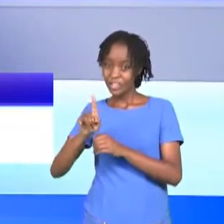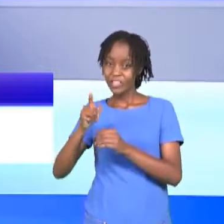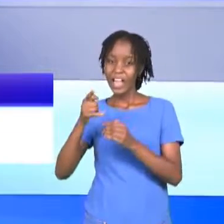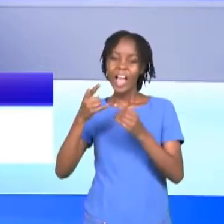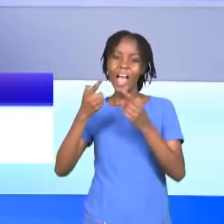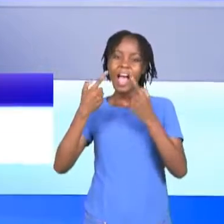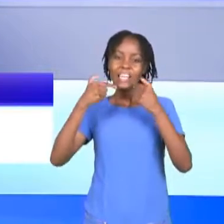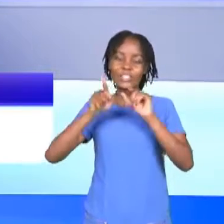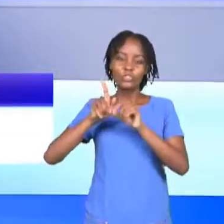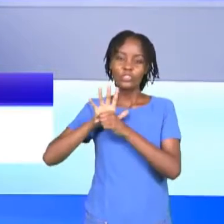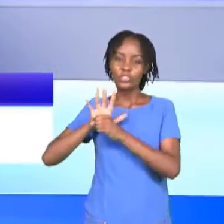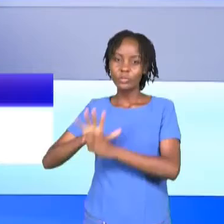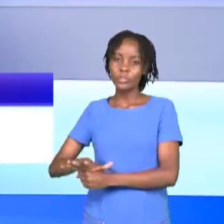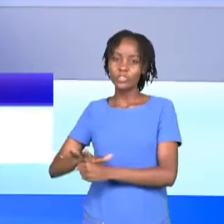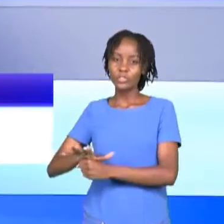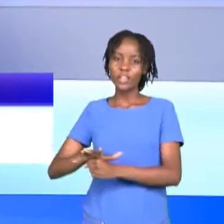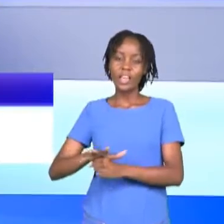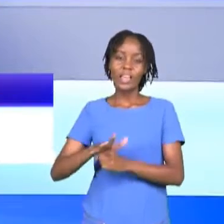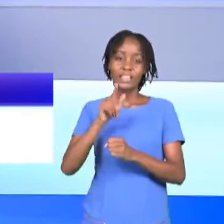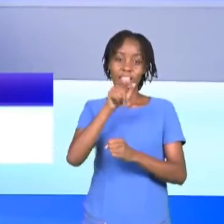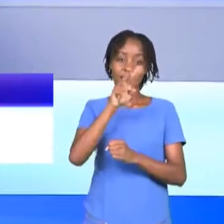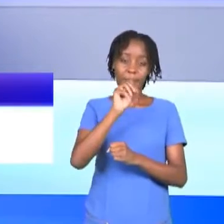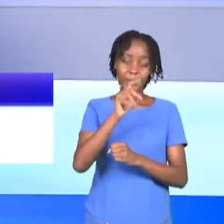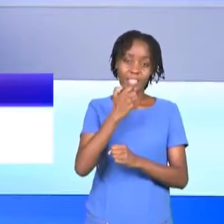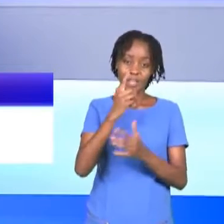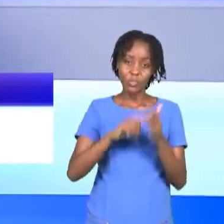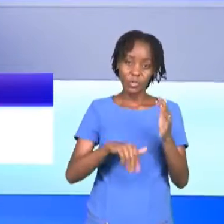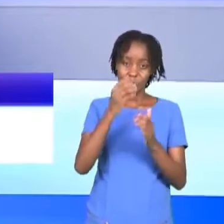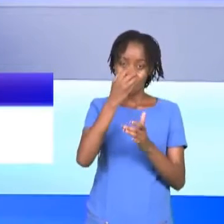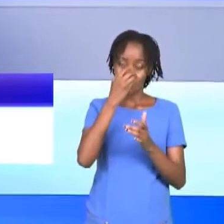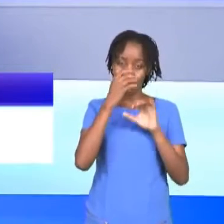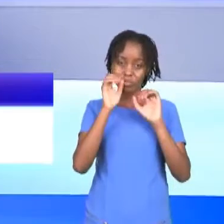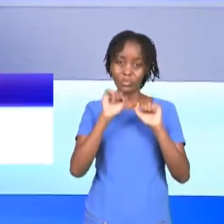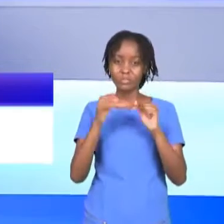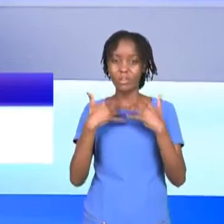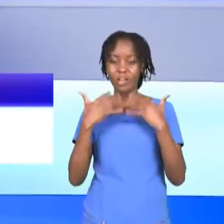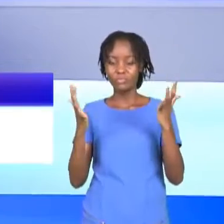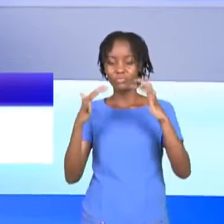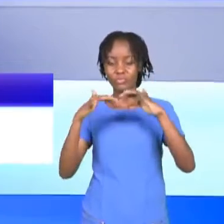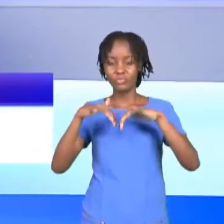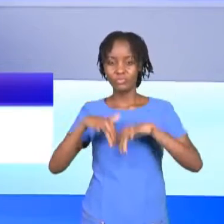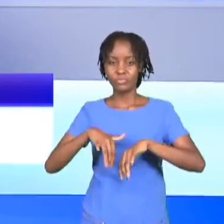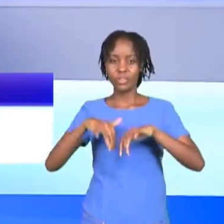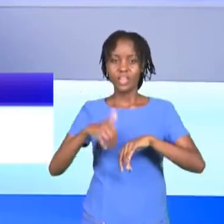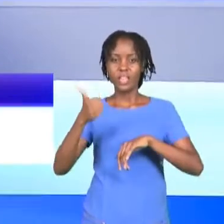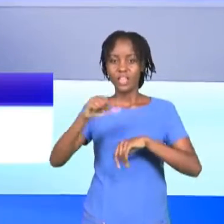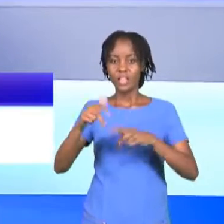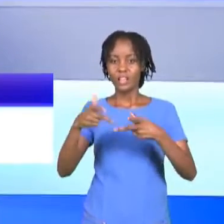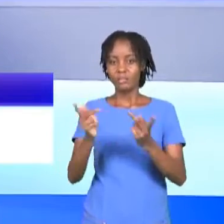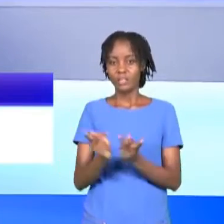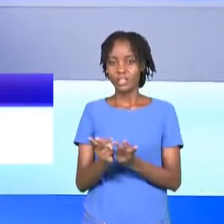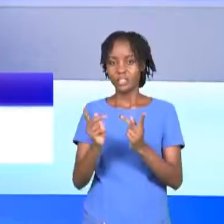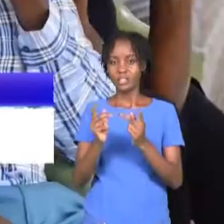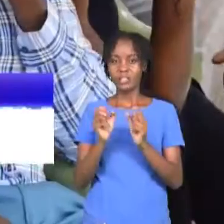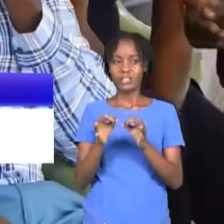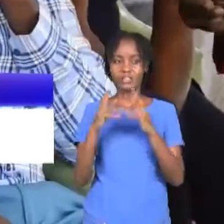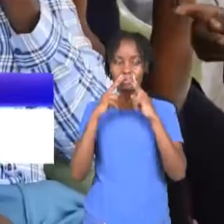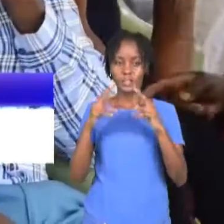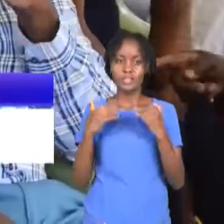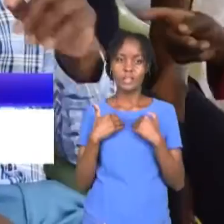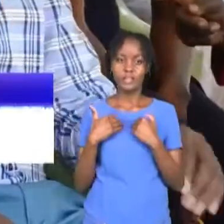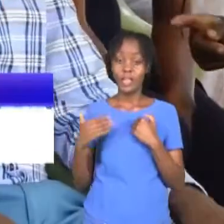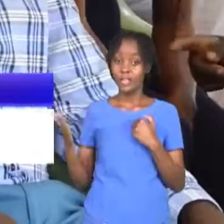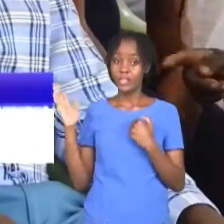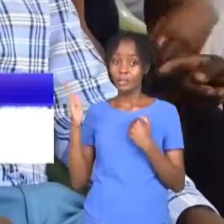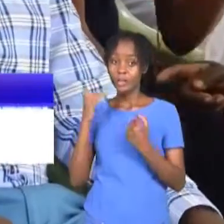have constitutional rights to hold meetings wherever they want as long as it's peaceful. Speaking during the burial of Wilfred Murigo